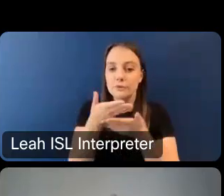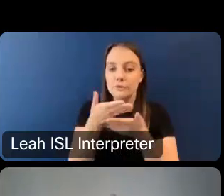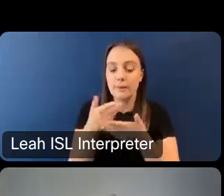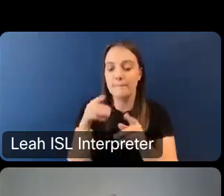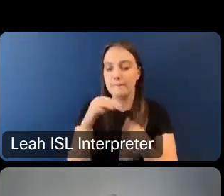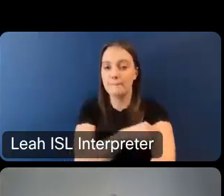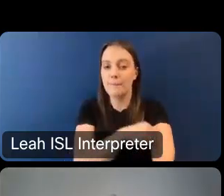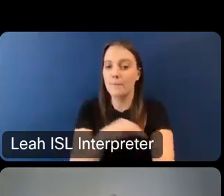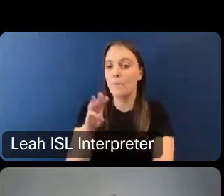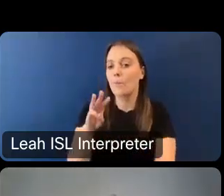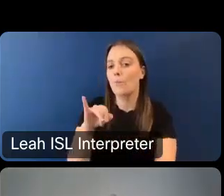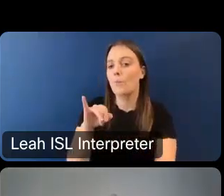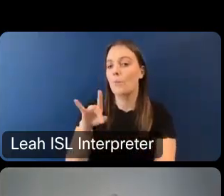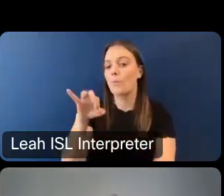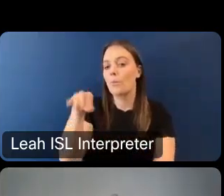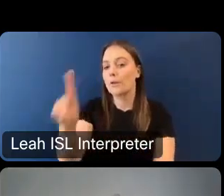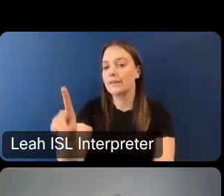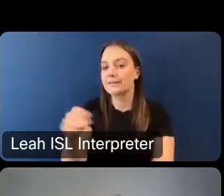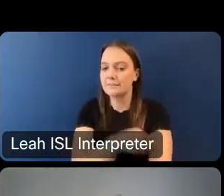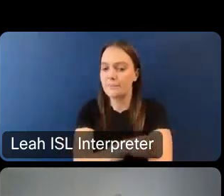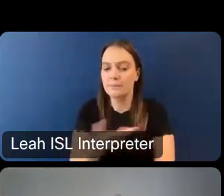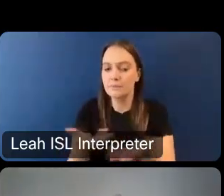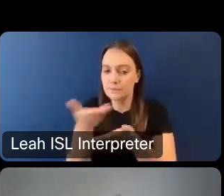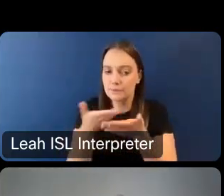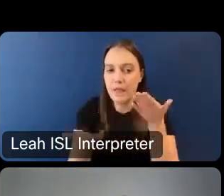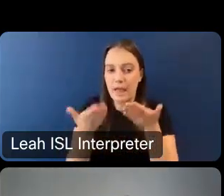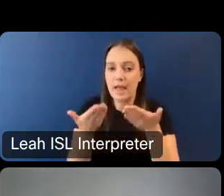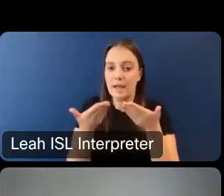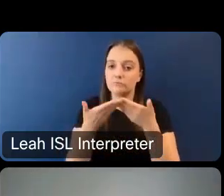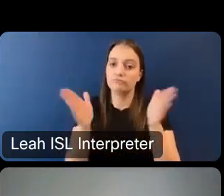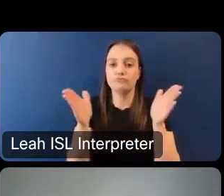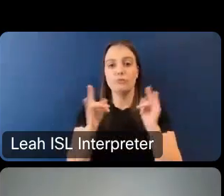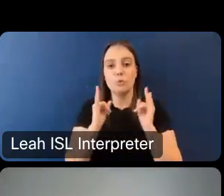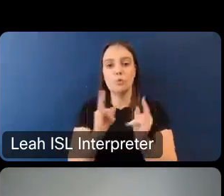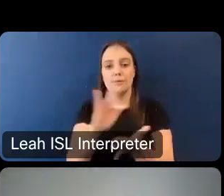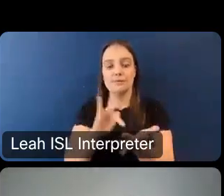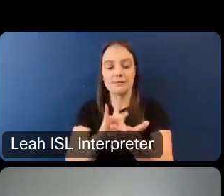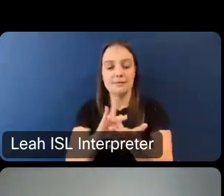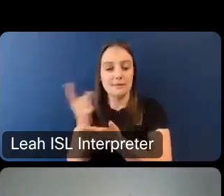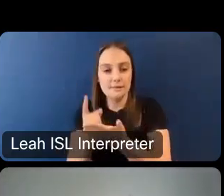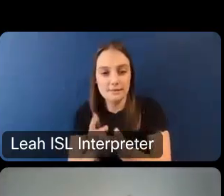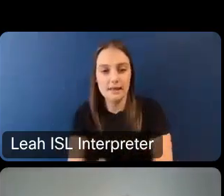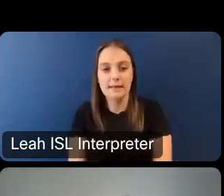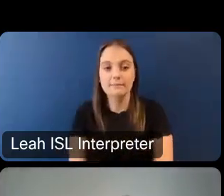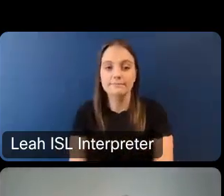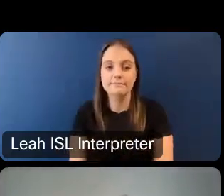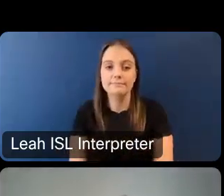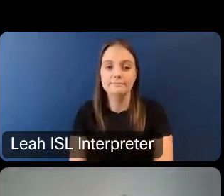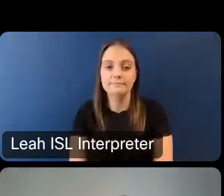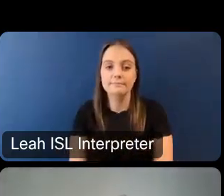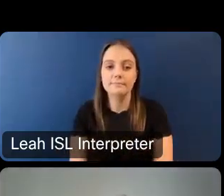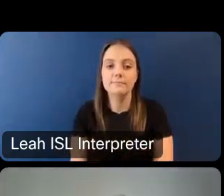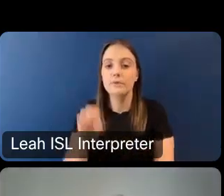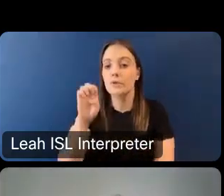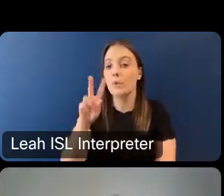and how we got introduced to human-centered design. Eve's going to speak a bit more about the SPARK